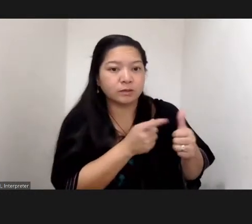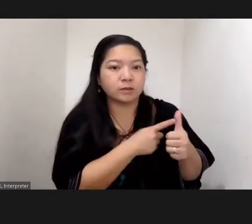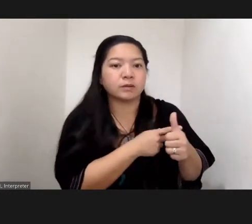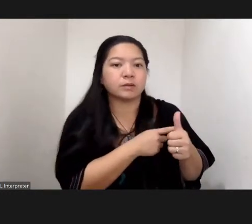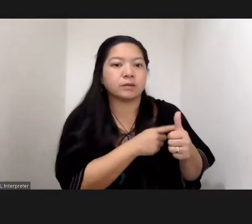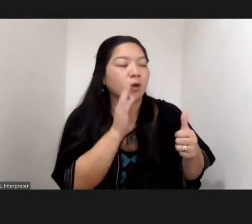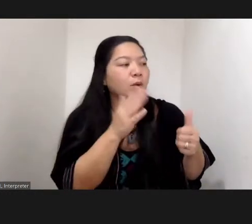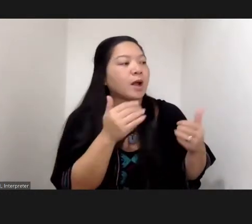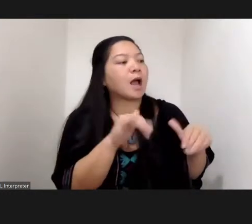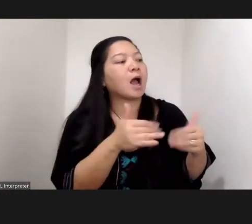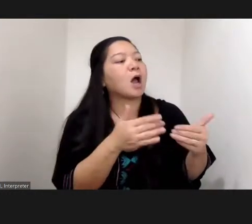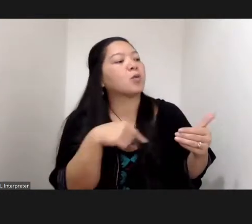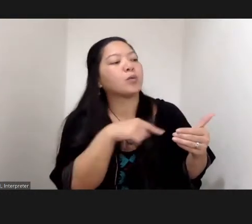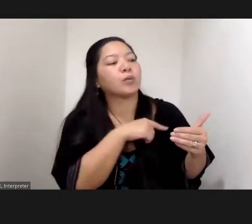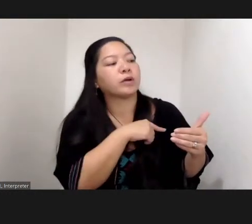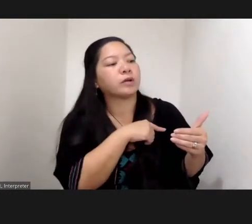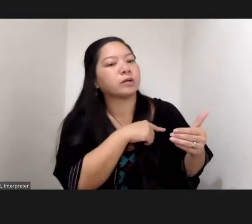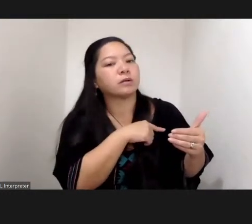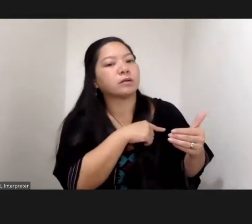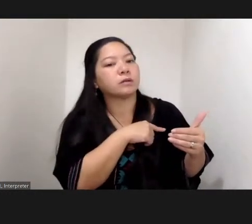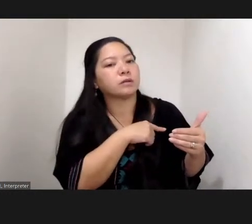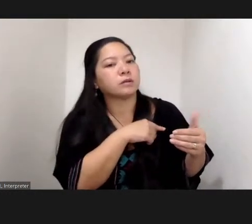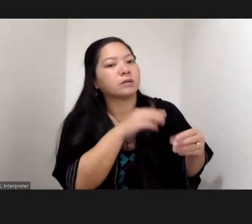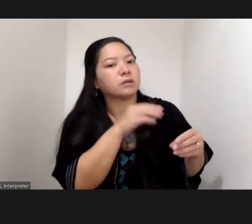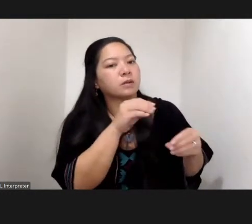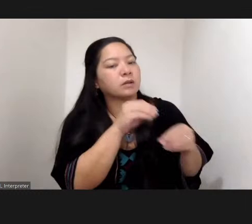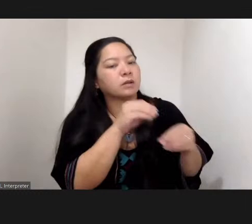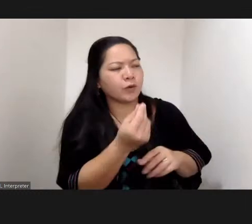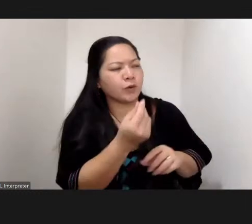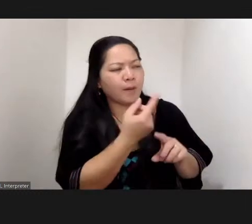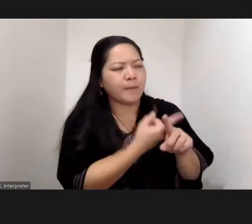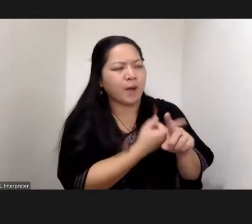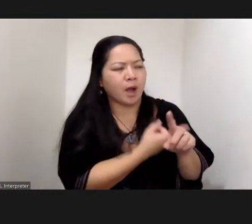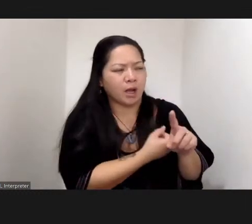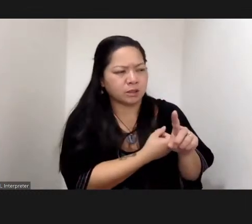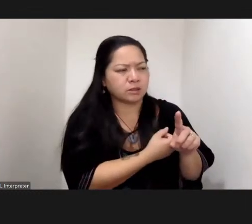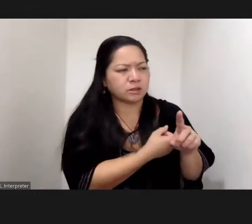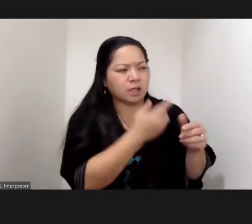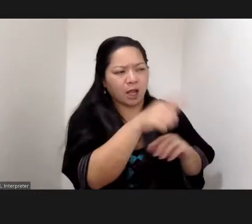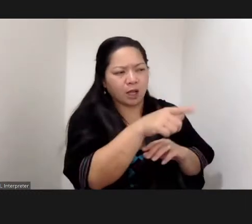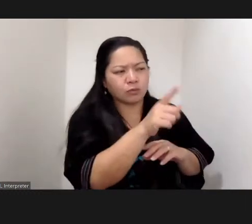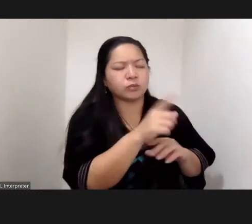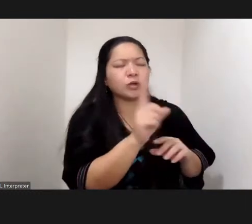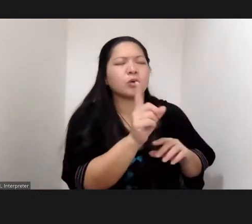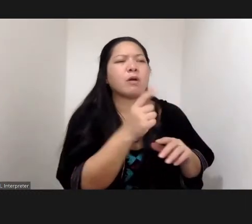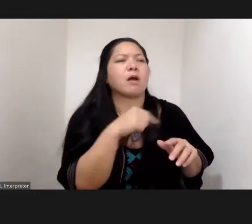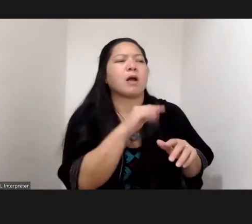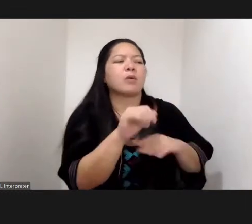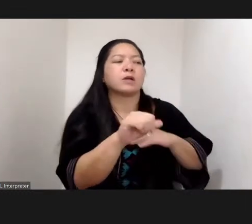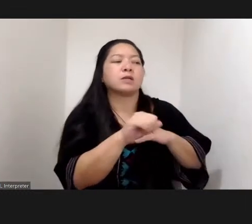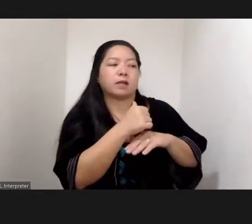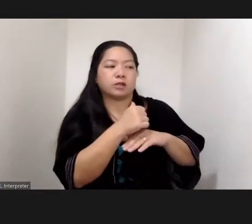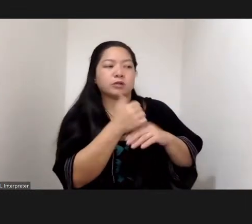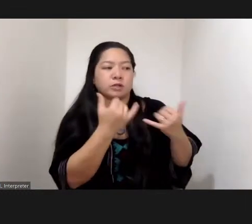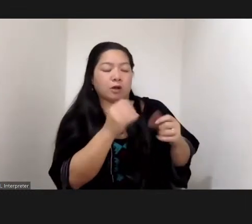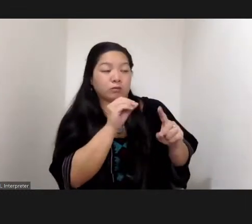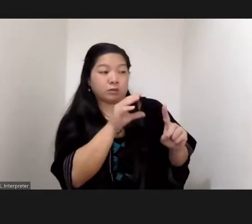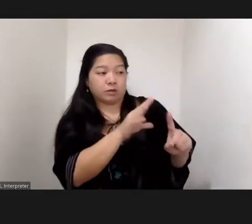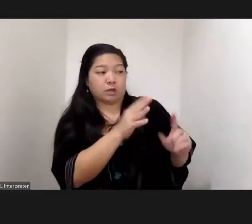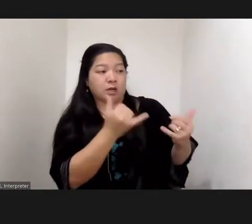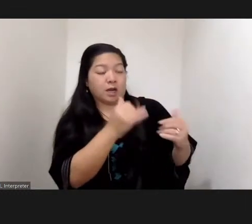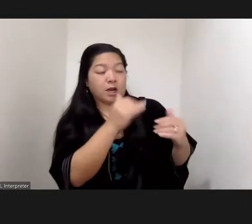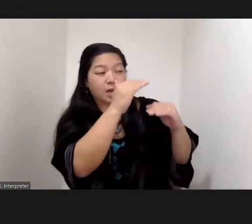how we are in a few months in terms of where our risk exposure and our risk level